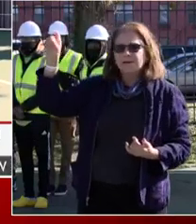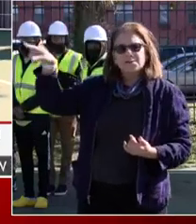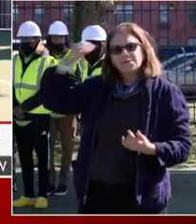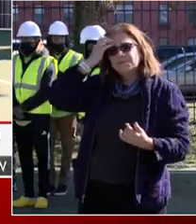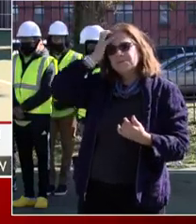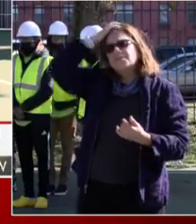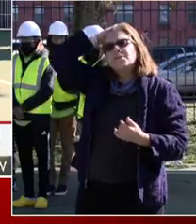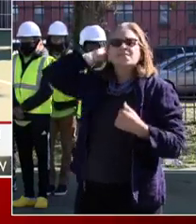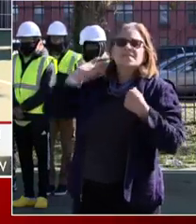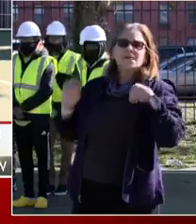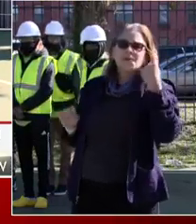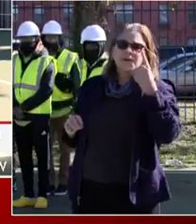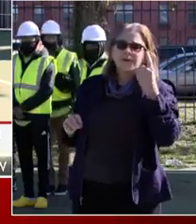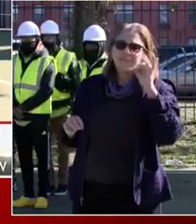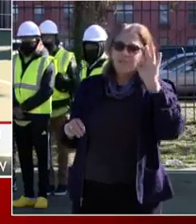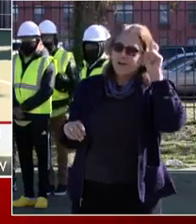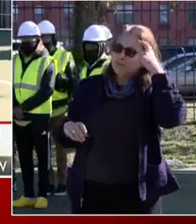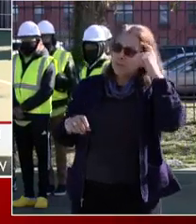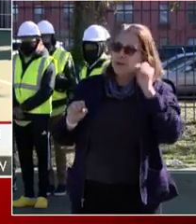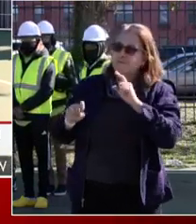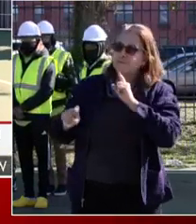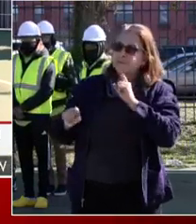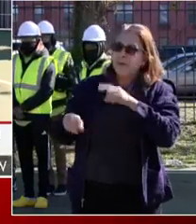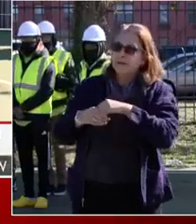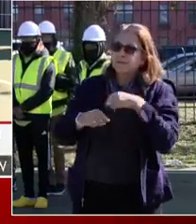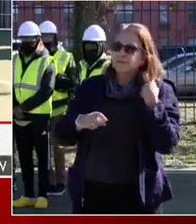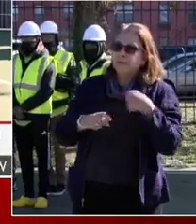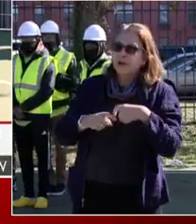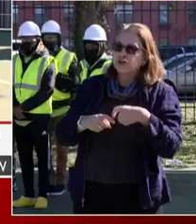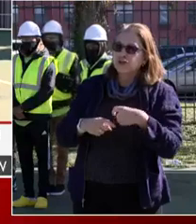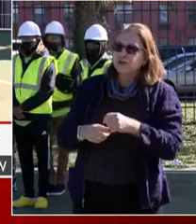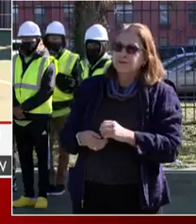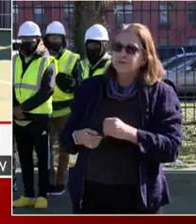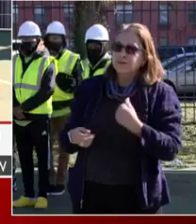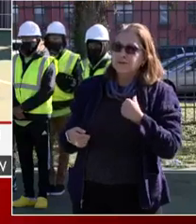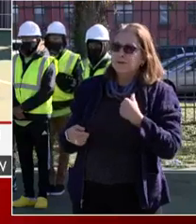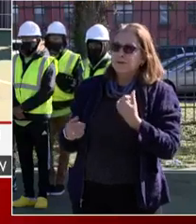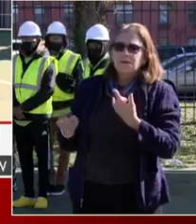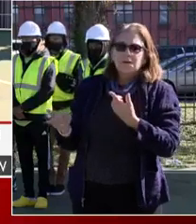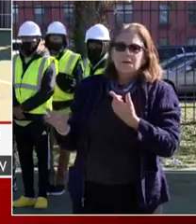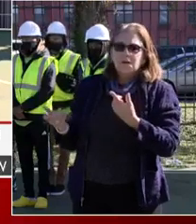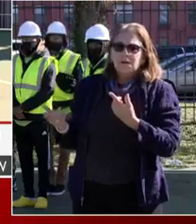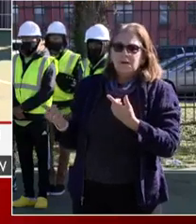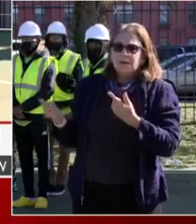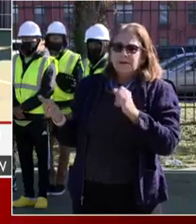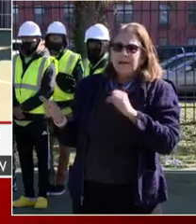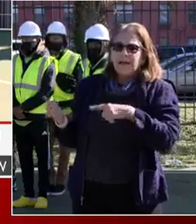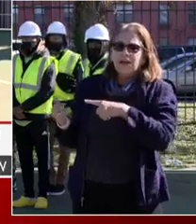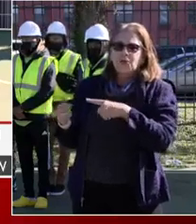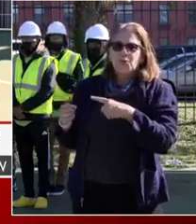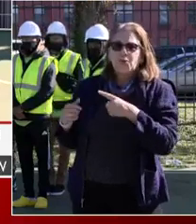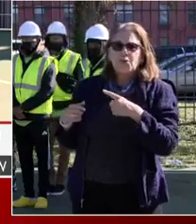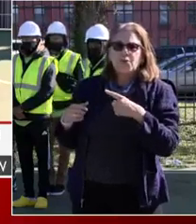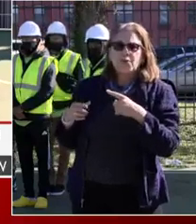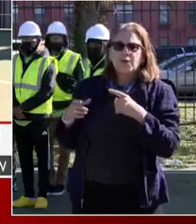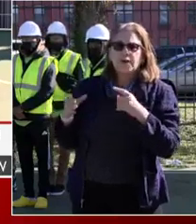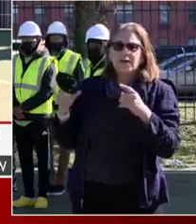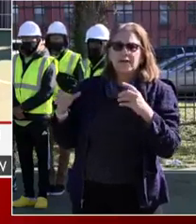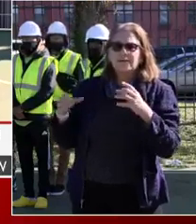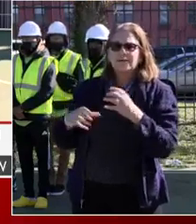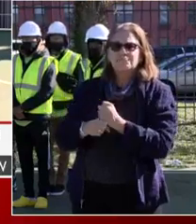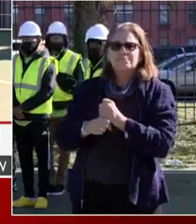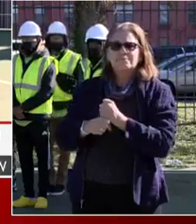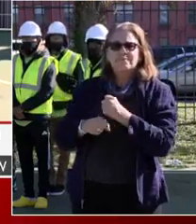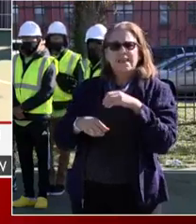Spanish-speaking stations. And I'm just wondering if you could just kind of recap in Spanish, you know, why you're reaching out to the